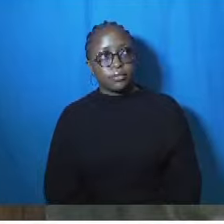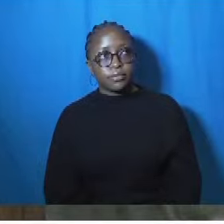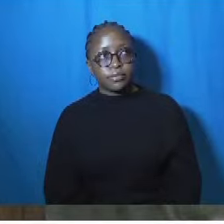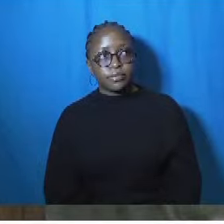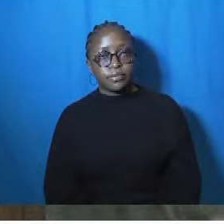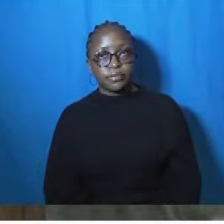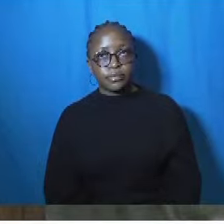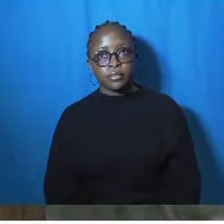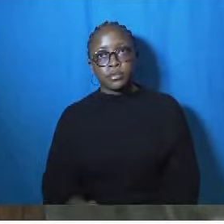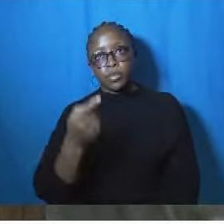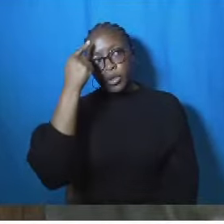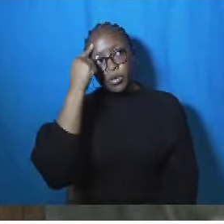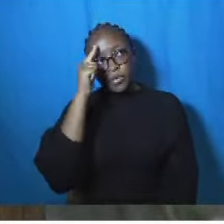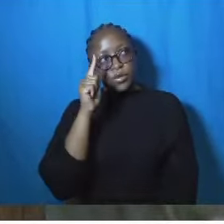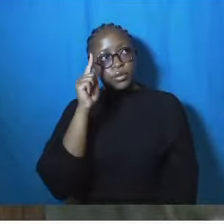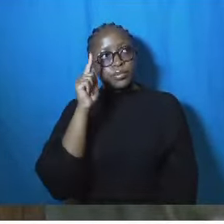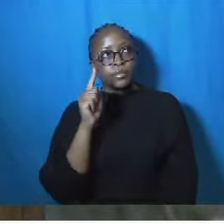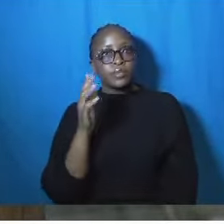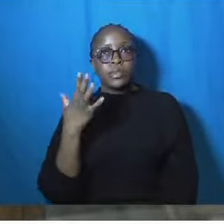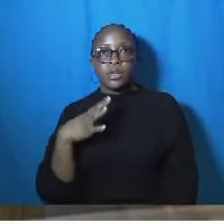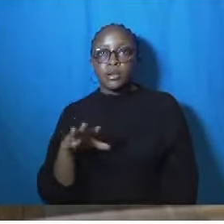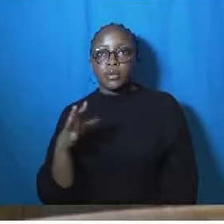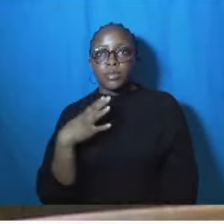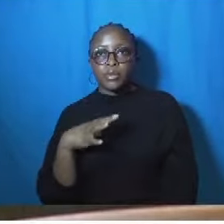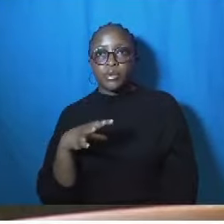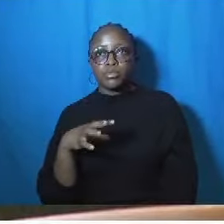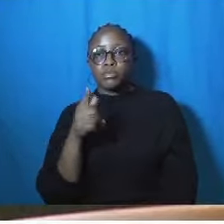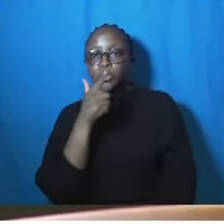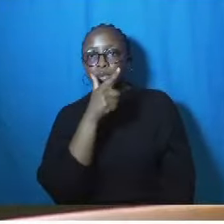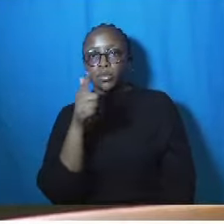For those of you catching us online, thank you.